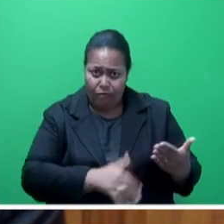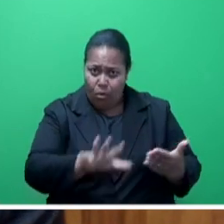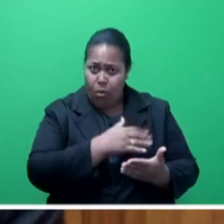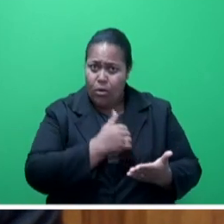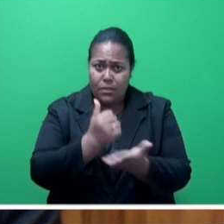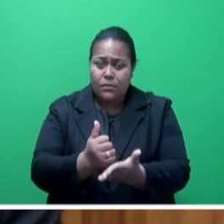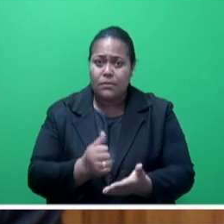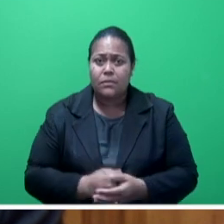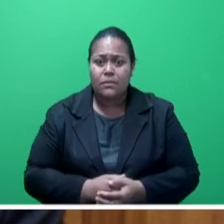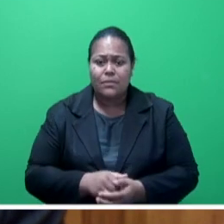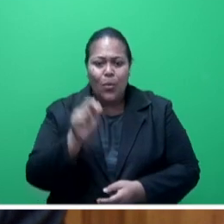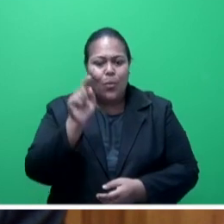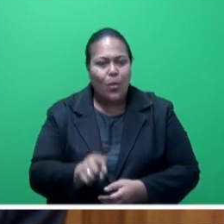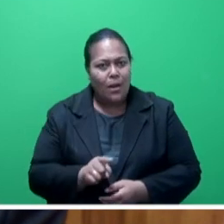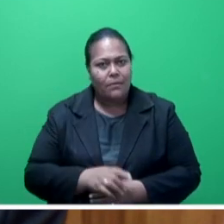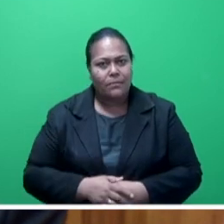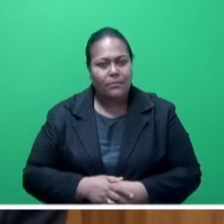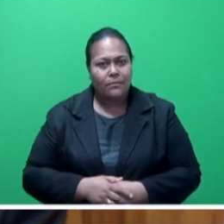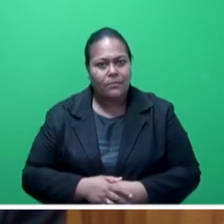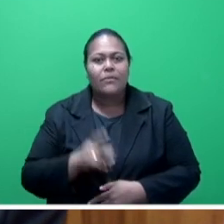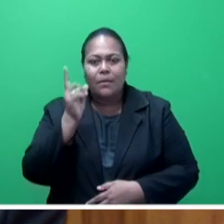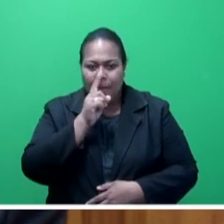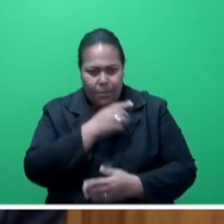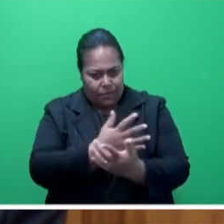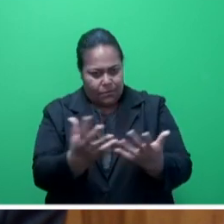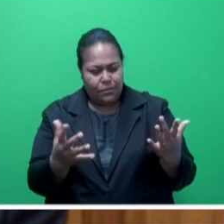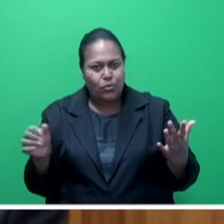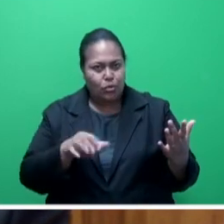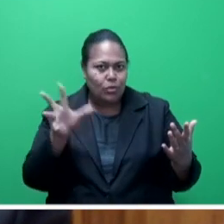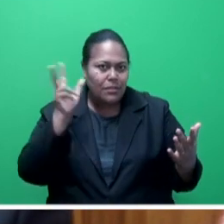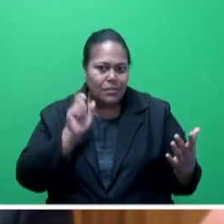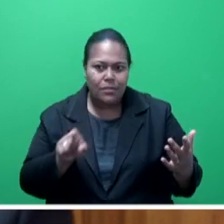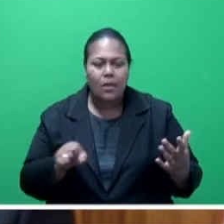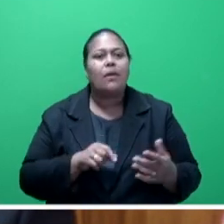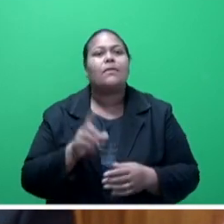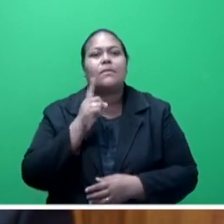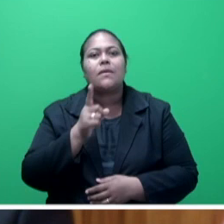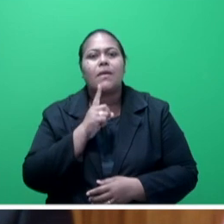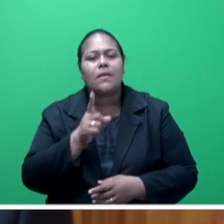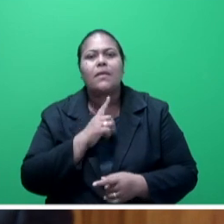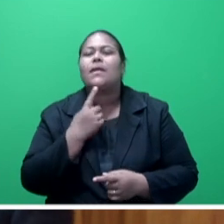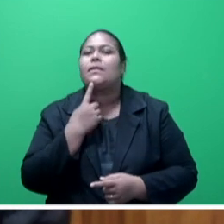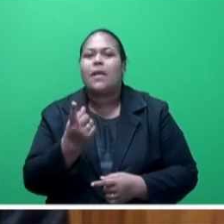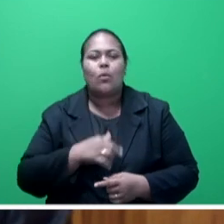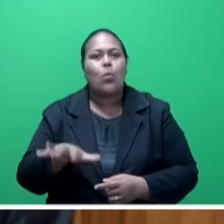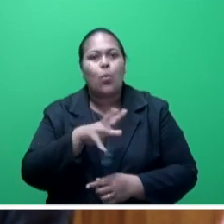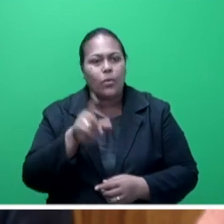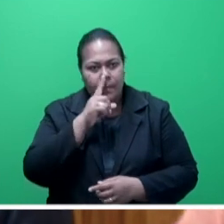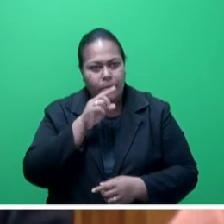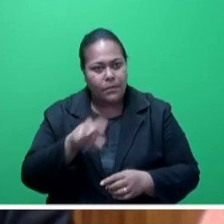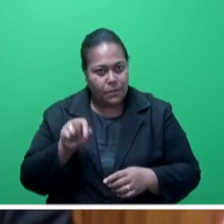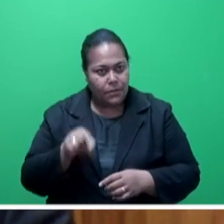people of this country must listen to, and this is what they are saying. That is what they are telling the vulnerable people of this country. They